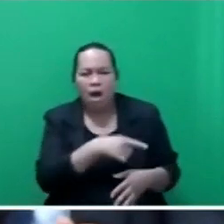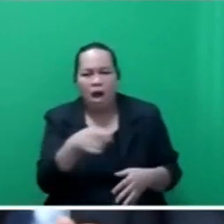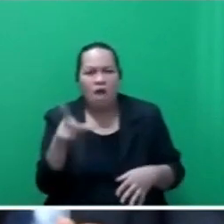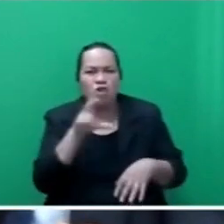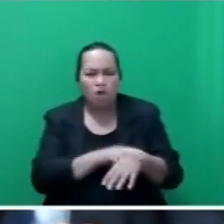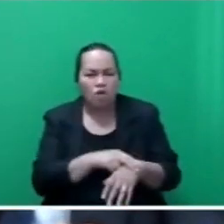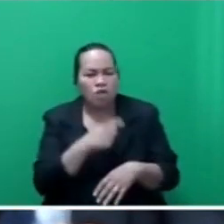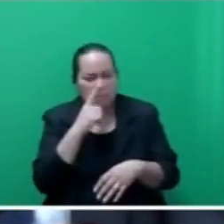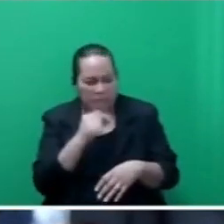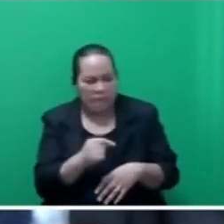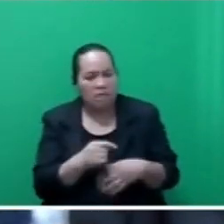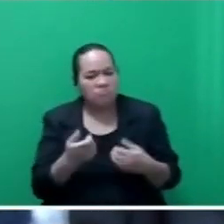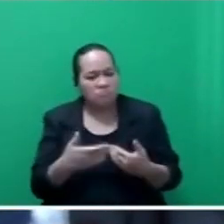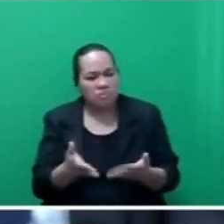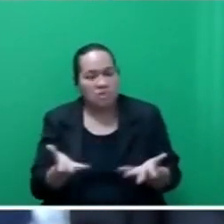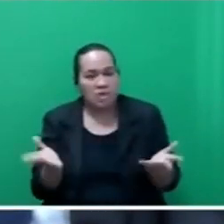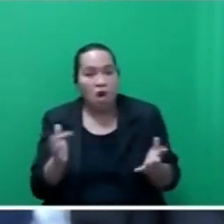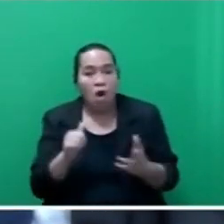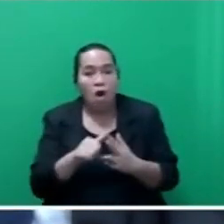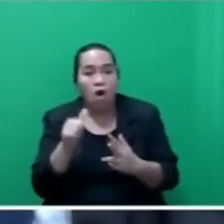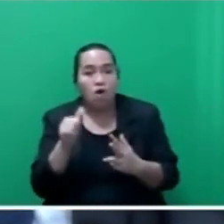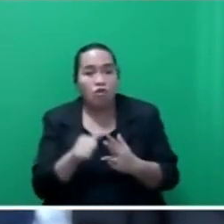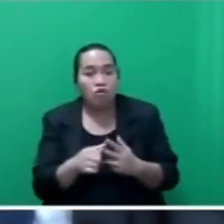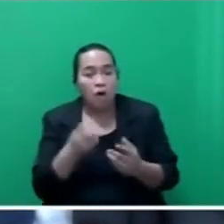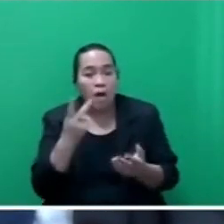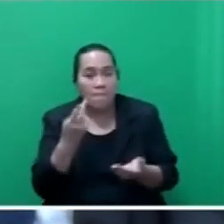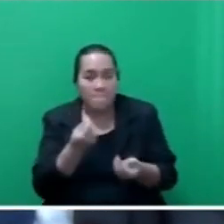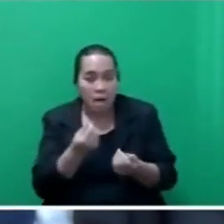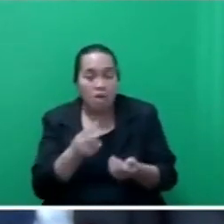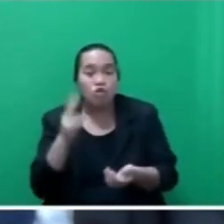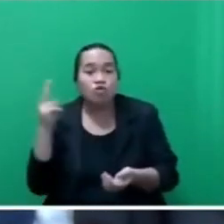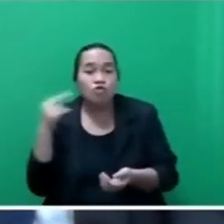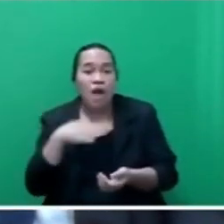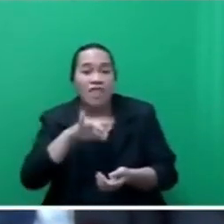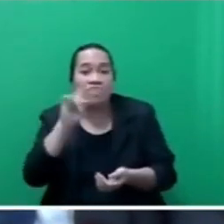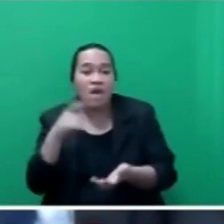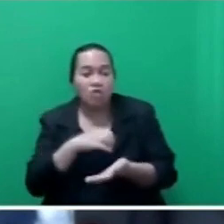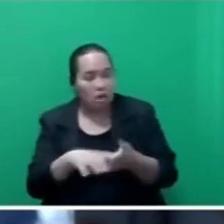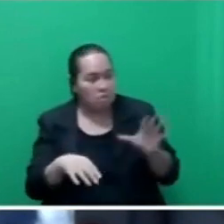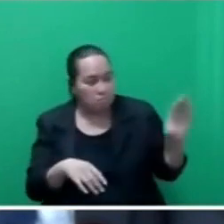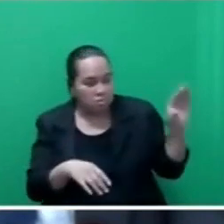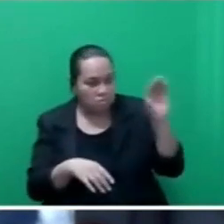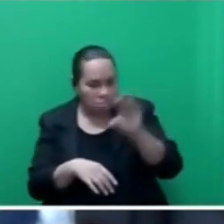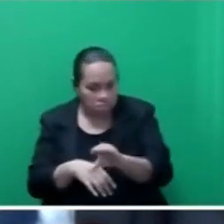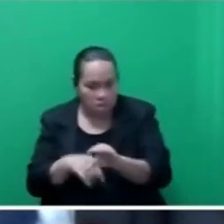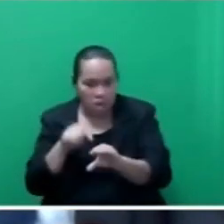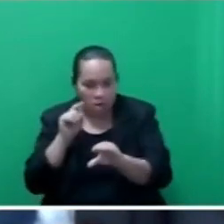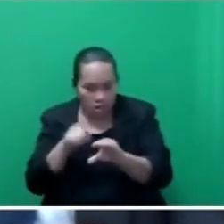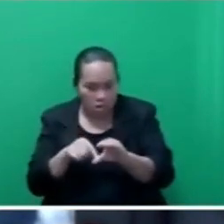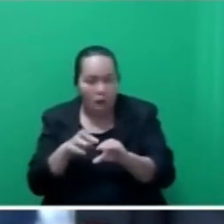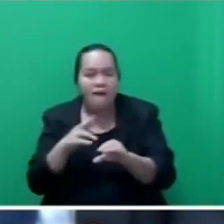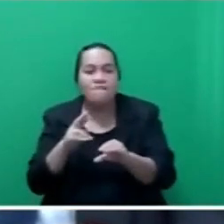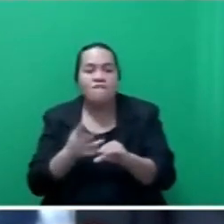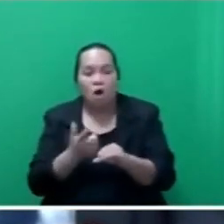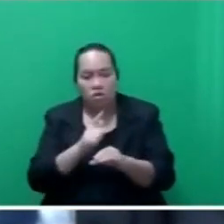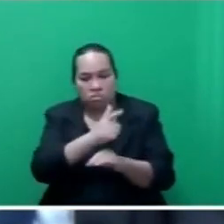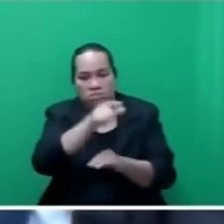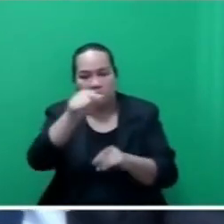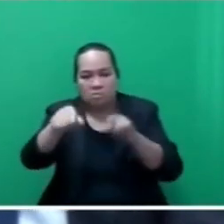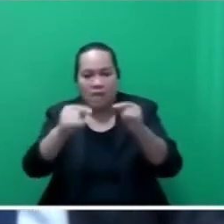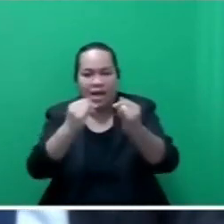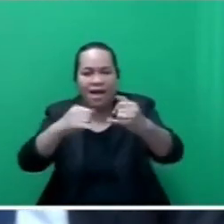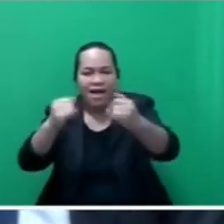also the appropriation of 200,000 to look at having this available also in rural areas, such